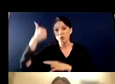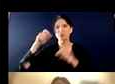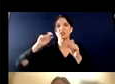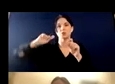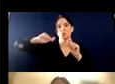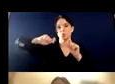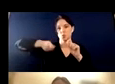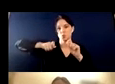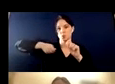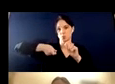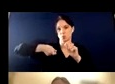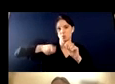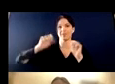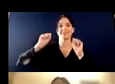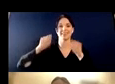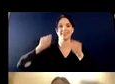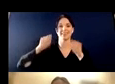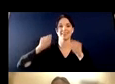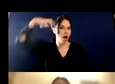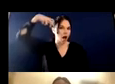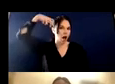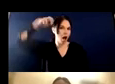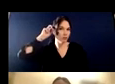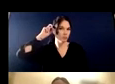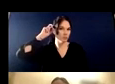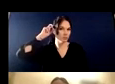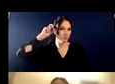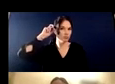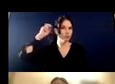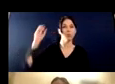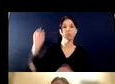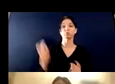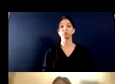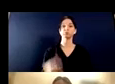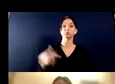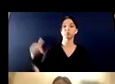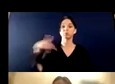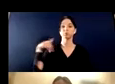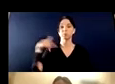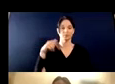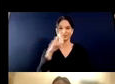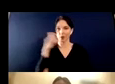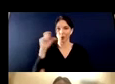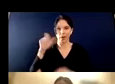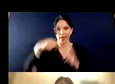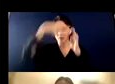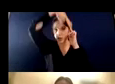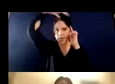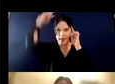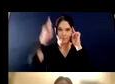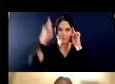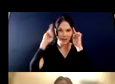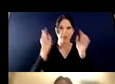can directly snap on to the head without having to wear a headband.